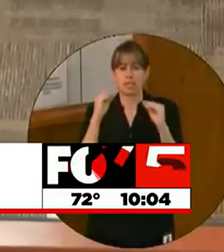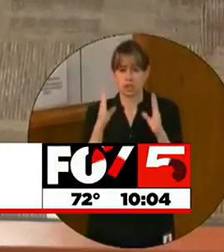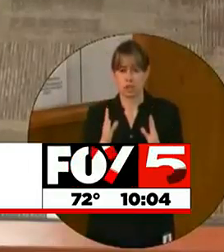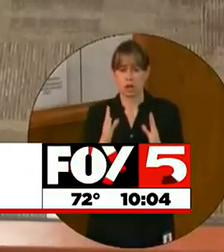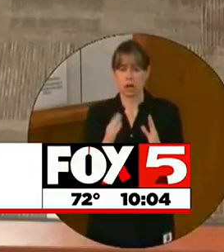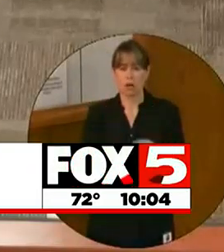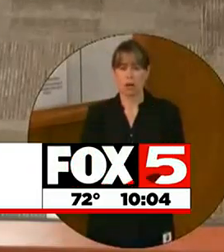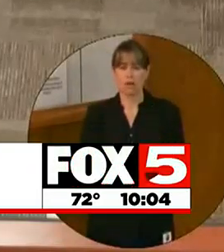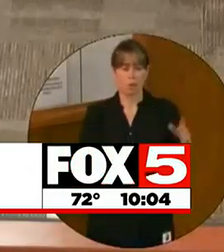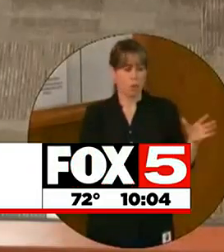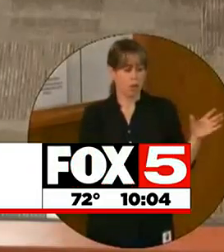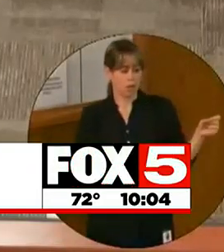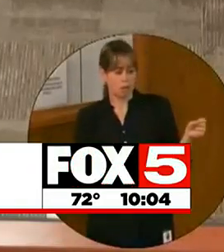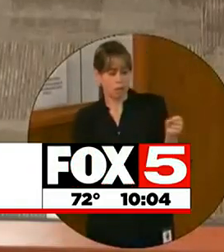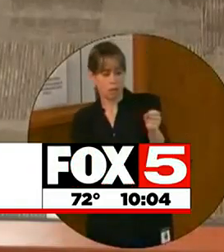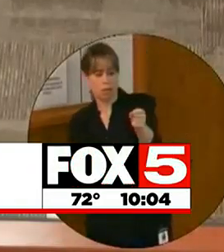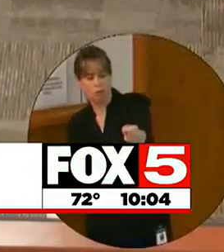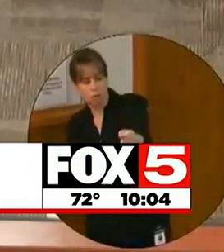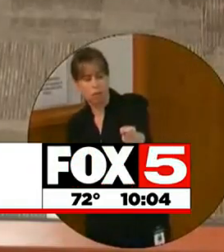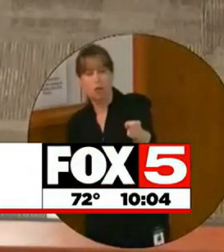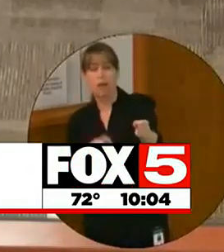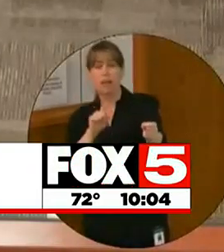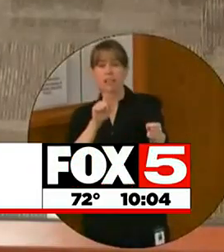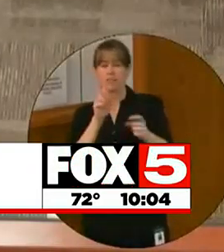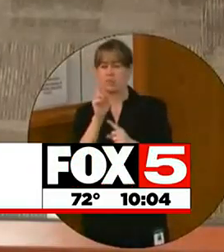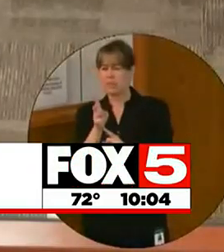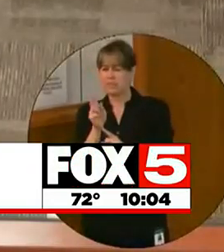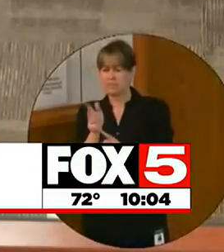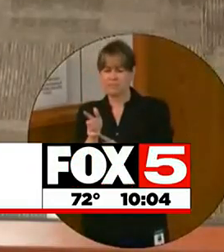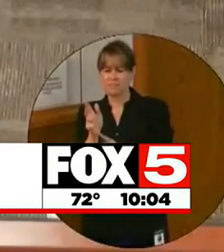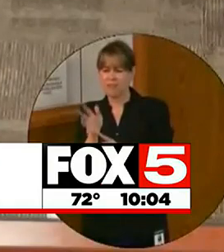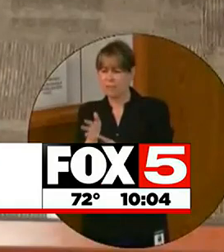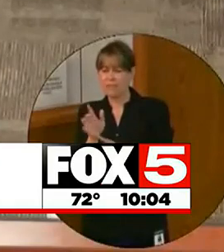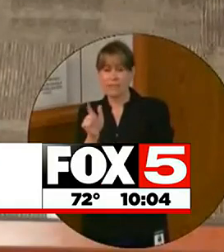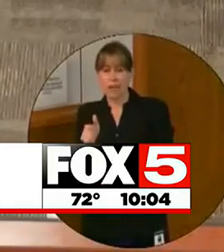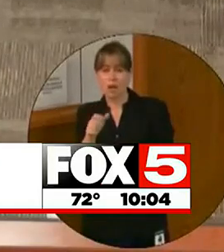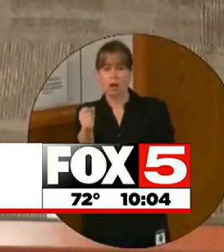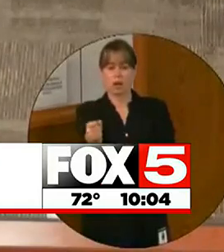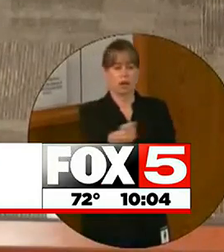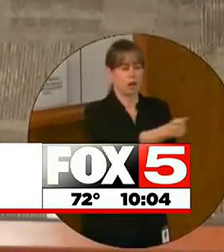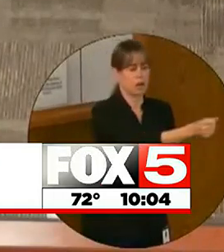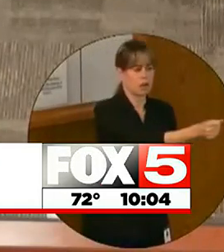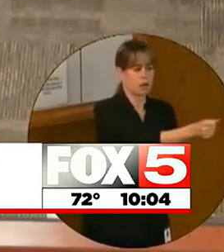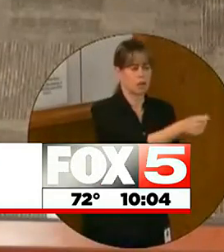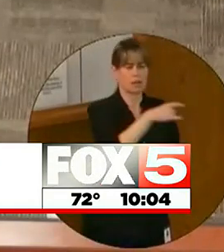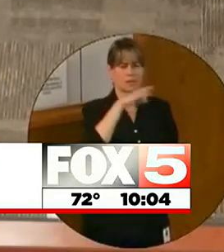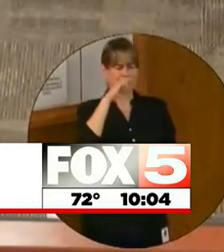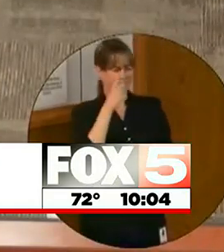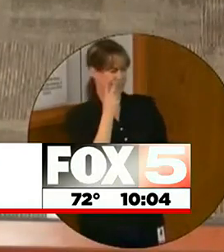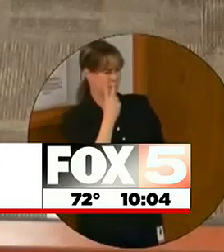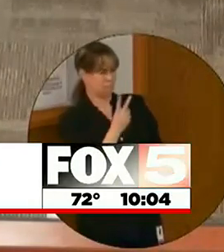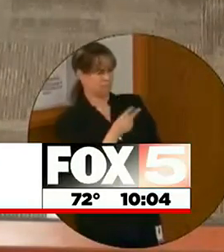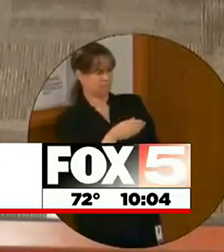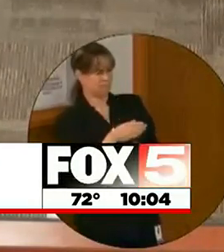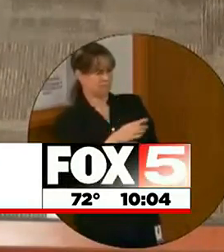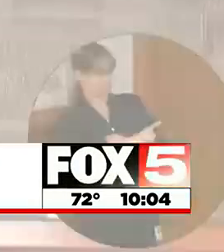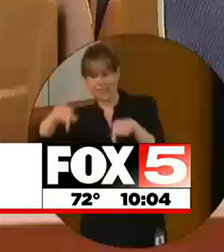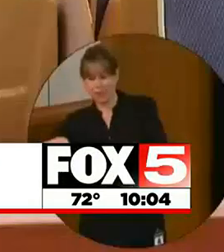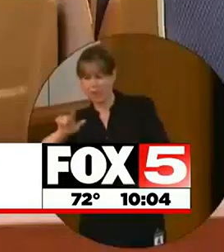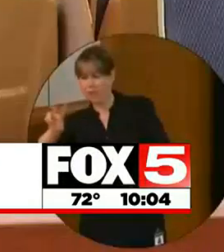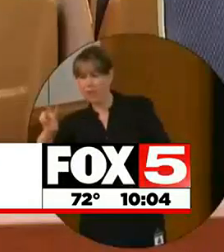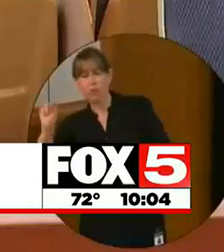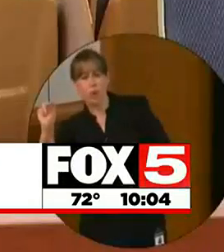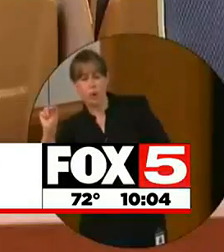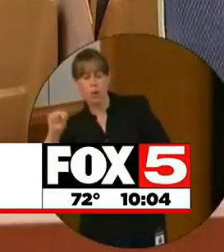out, they'll return a few minutes later, they'll see no consequences, and then that sets the tone that, okay, this must be normal.